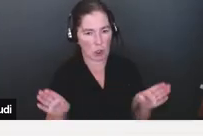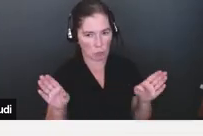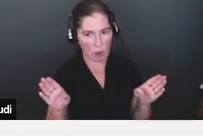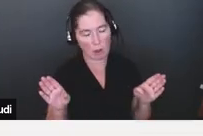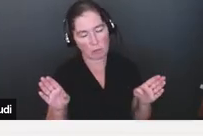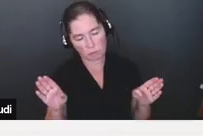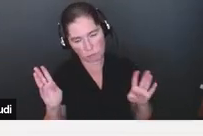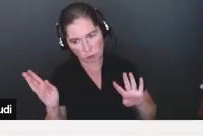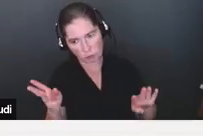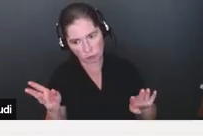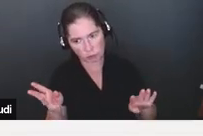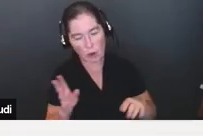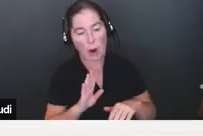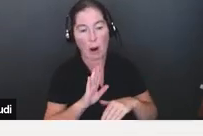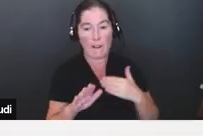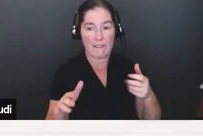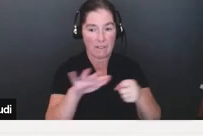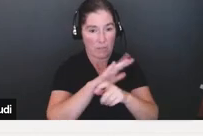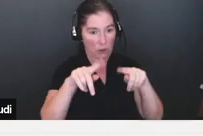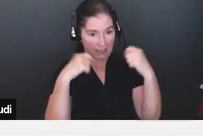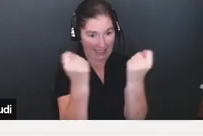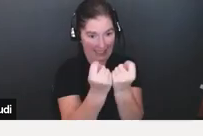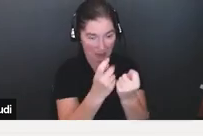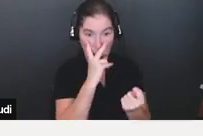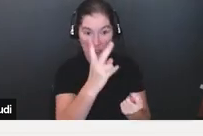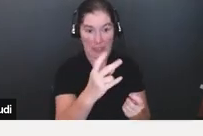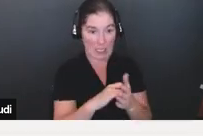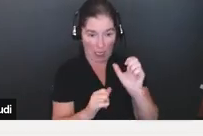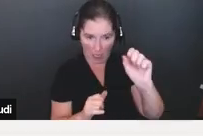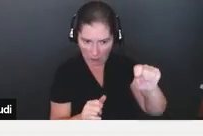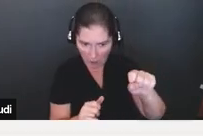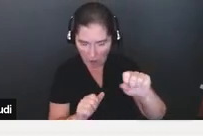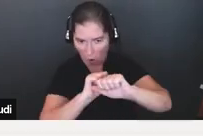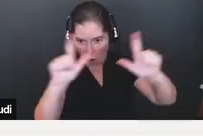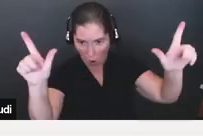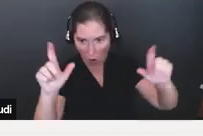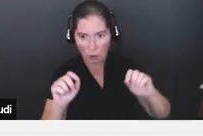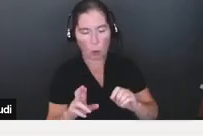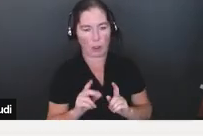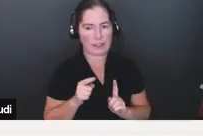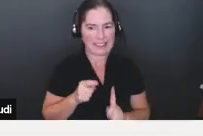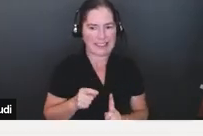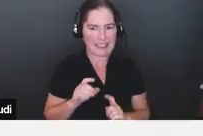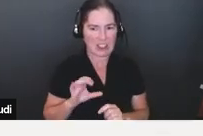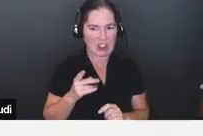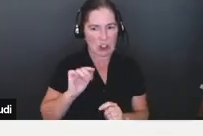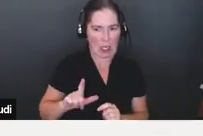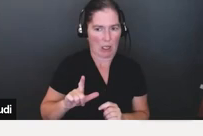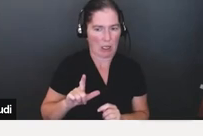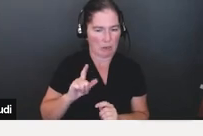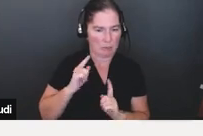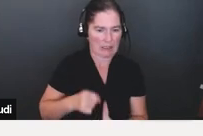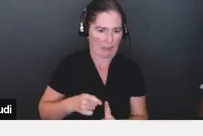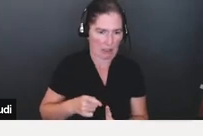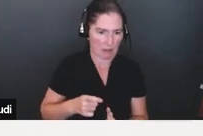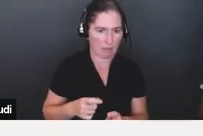want everybody in the team to see this assignment, or would I like to send it to a different channel within the stream? So